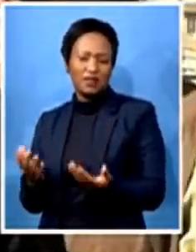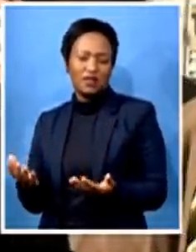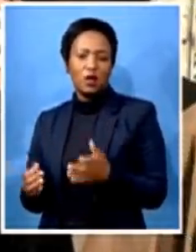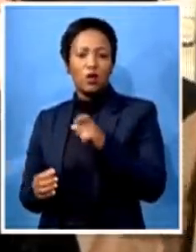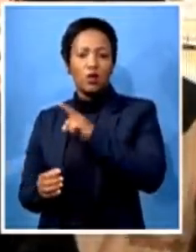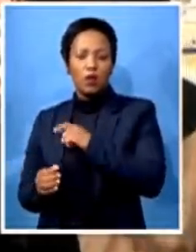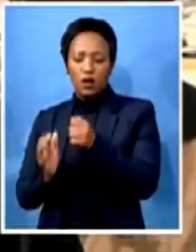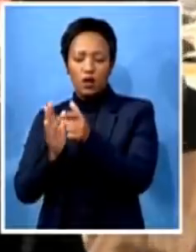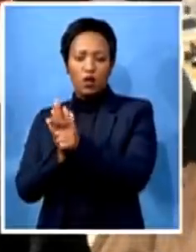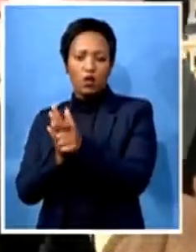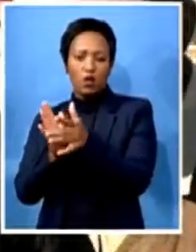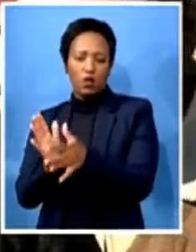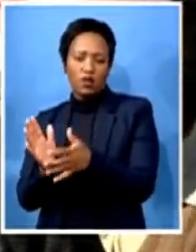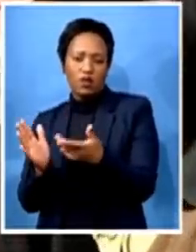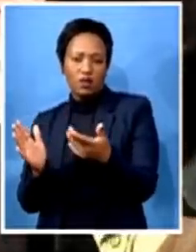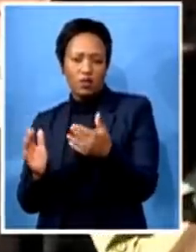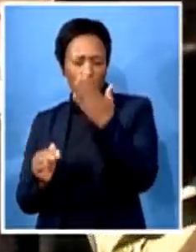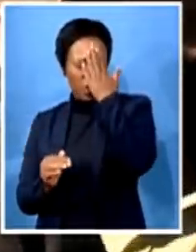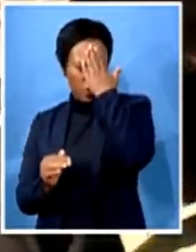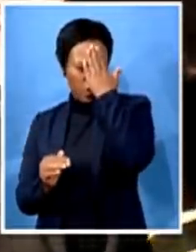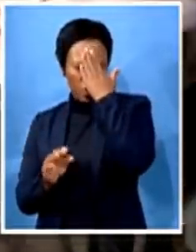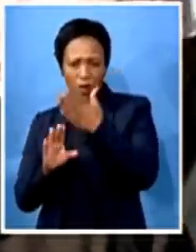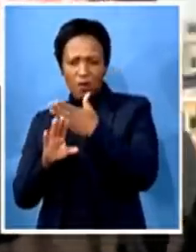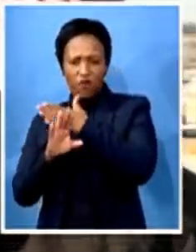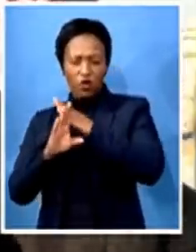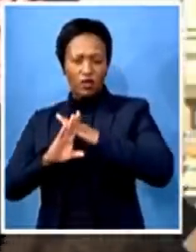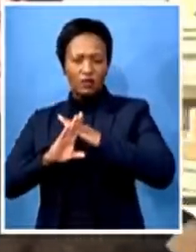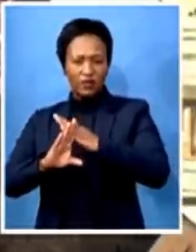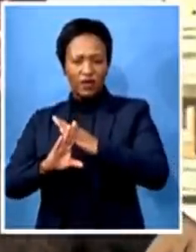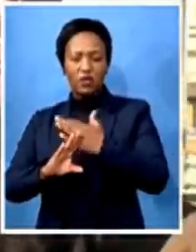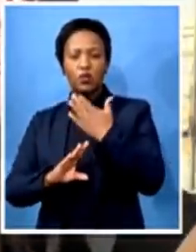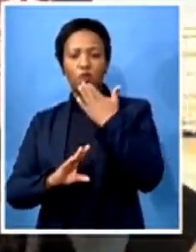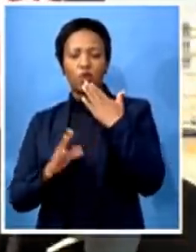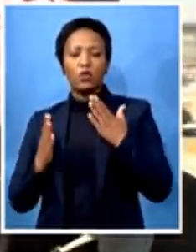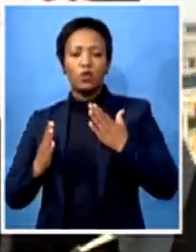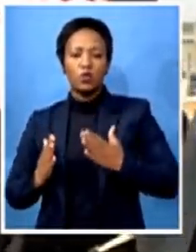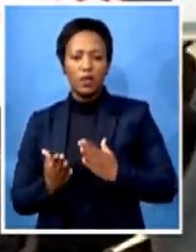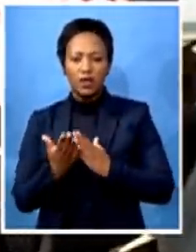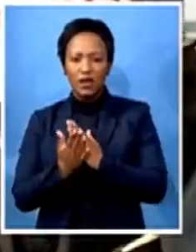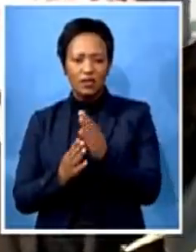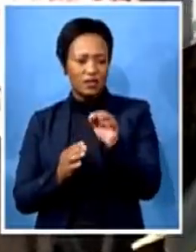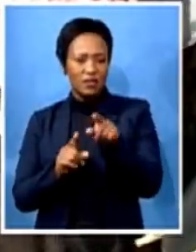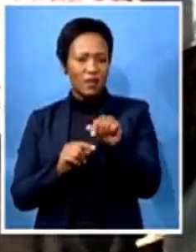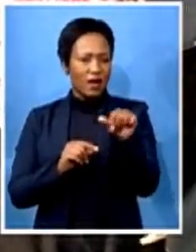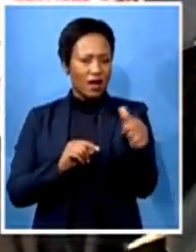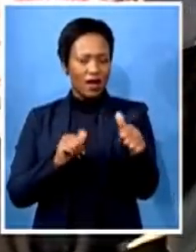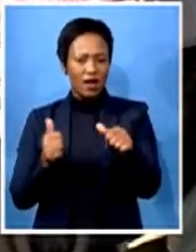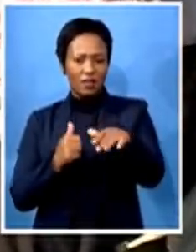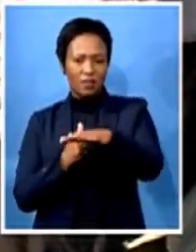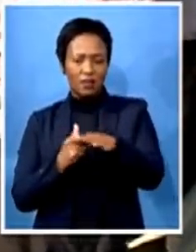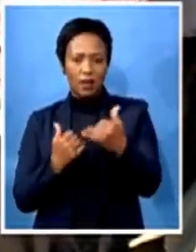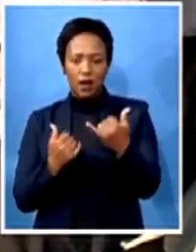for defending human rights in Zimbabwe and even other places is denied to exercise his legal right